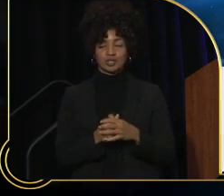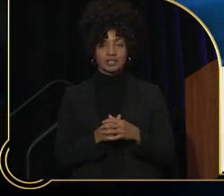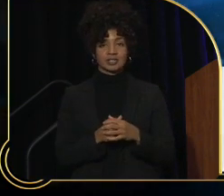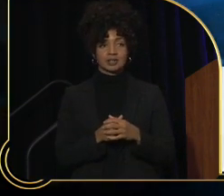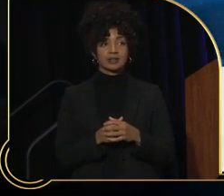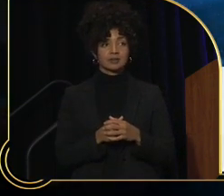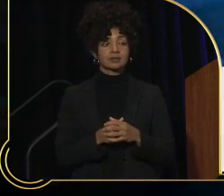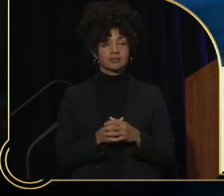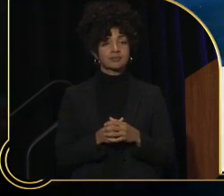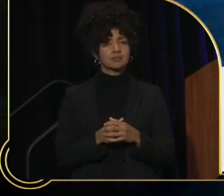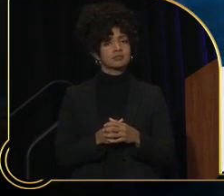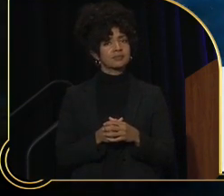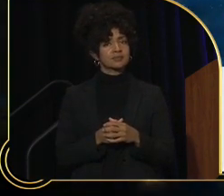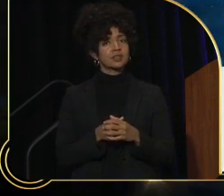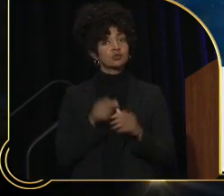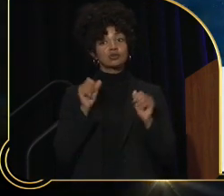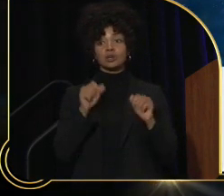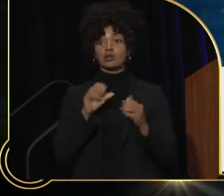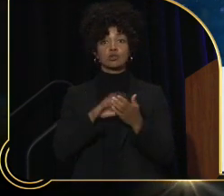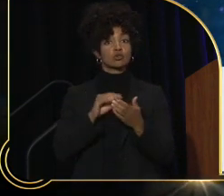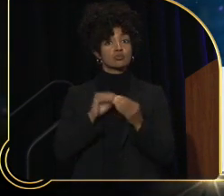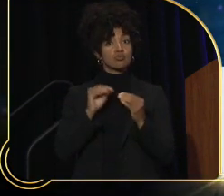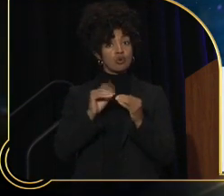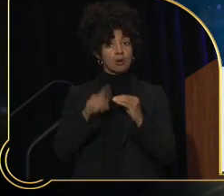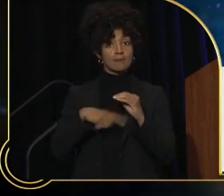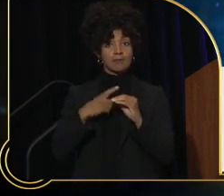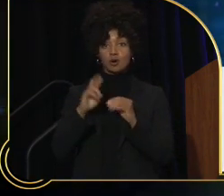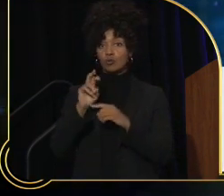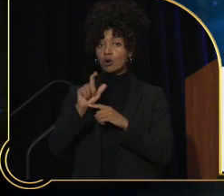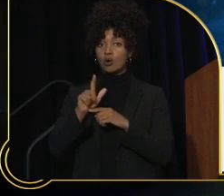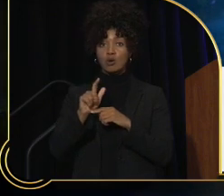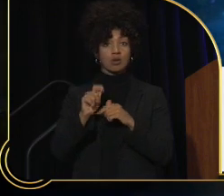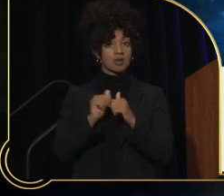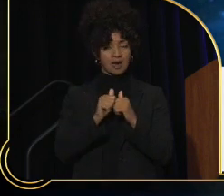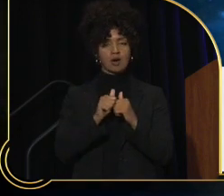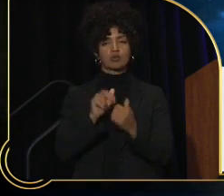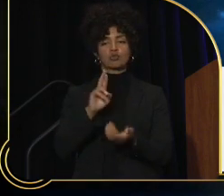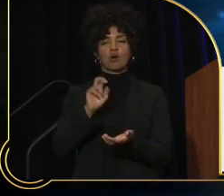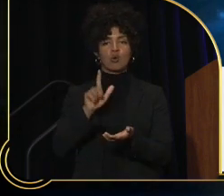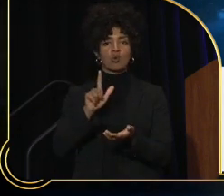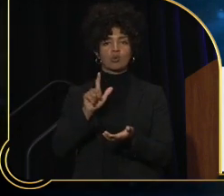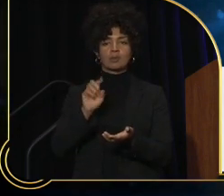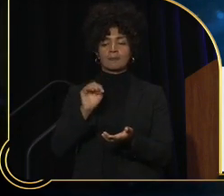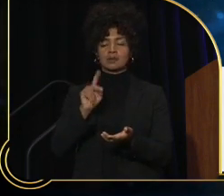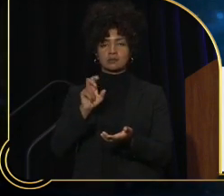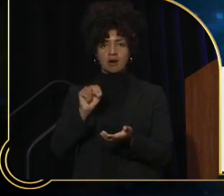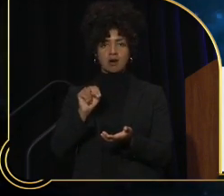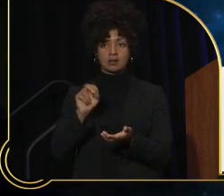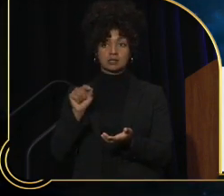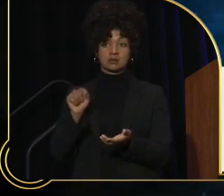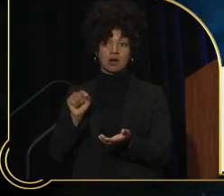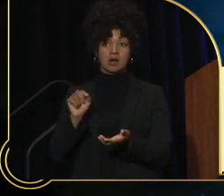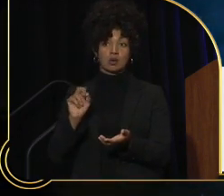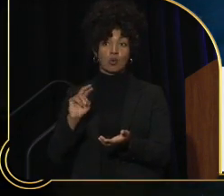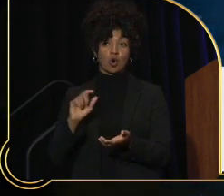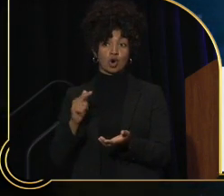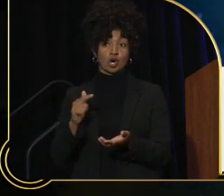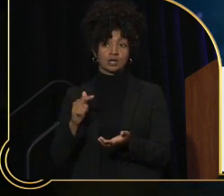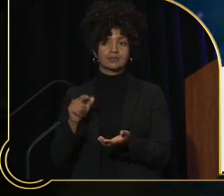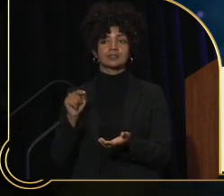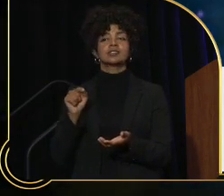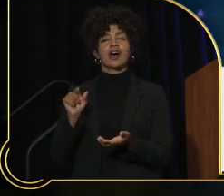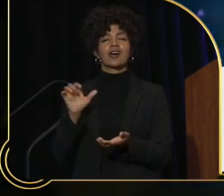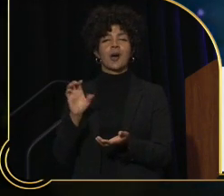more about Raul at raulmidon.com. He's got other concerts coming up. And he's going to close us out.